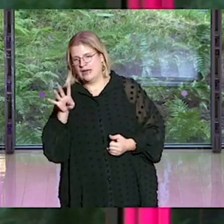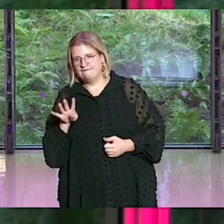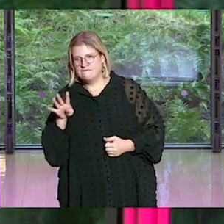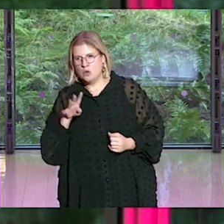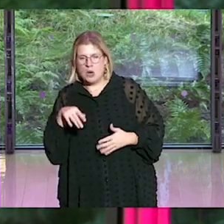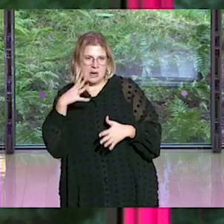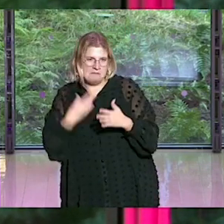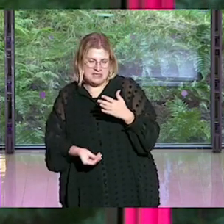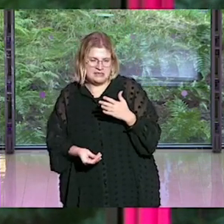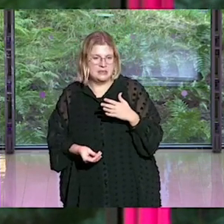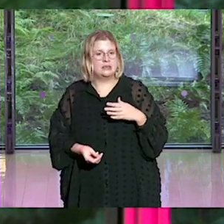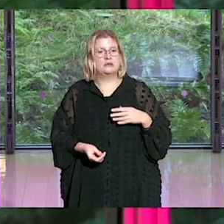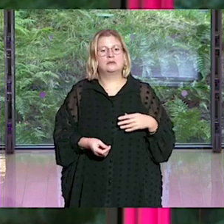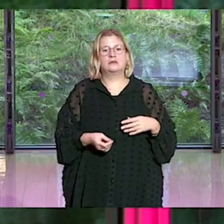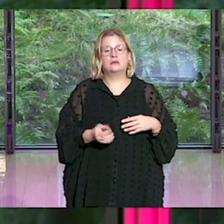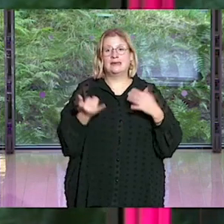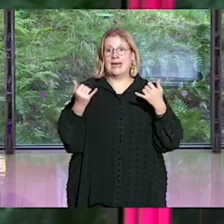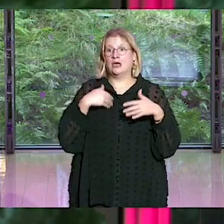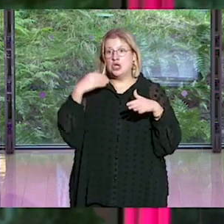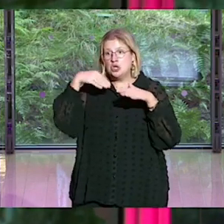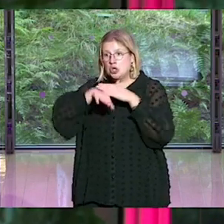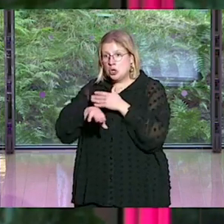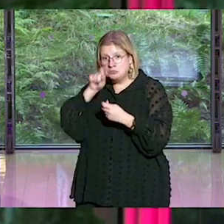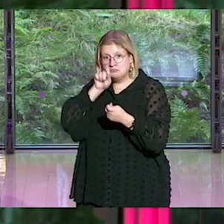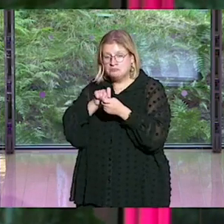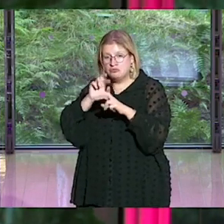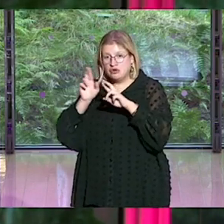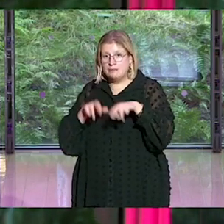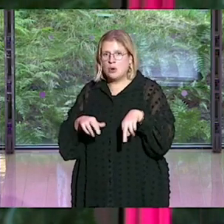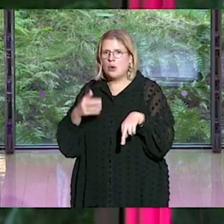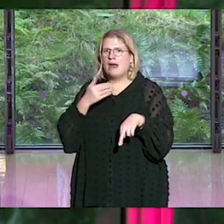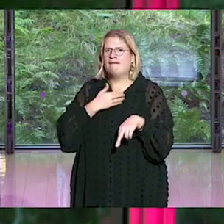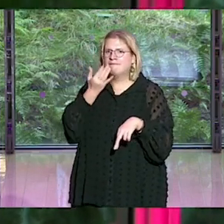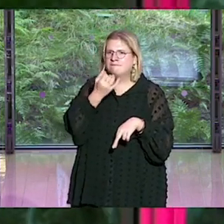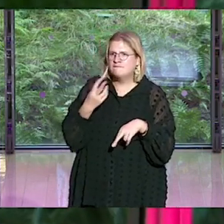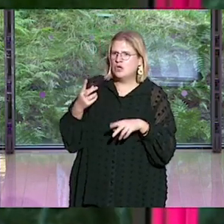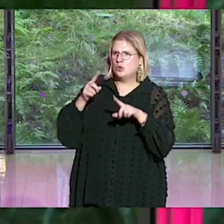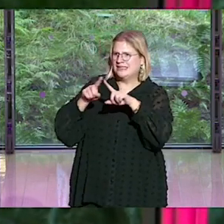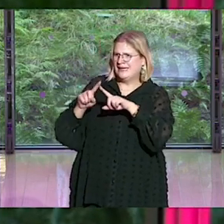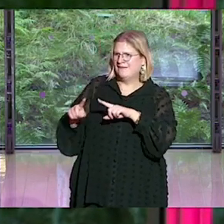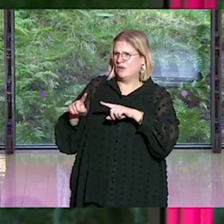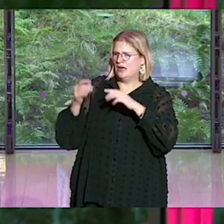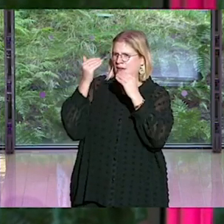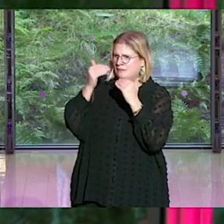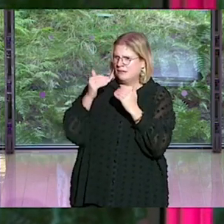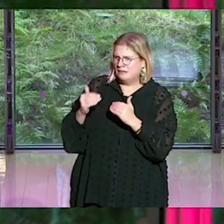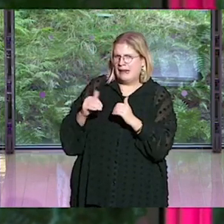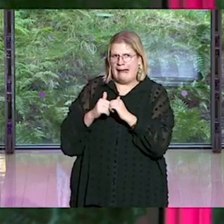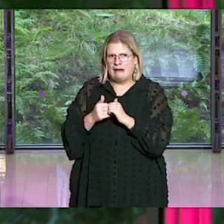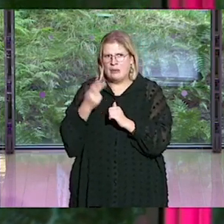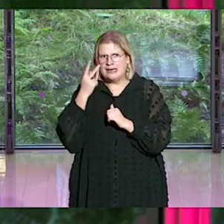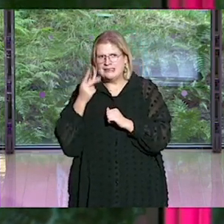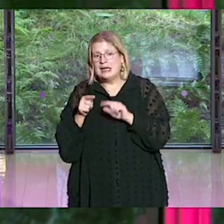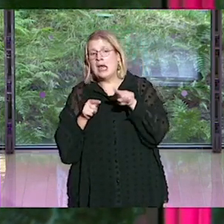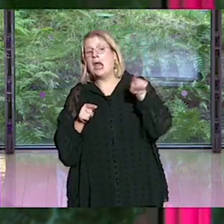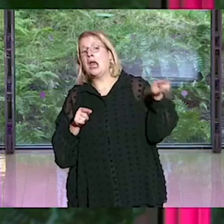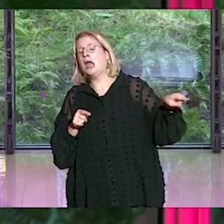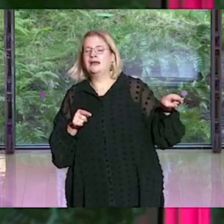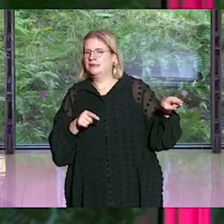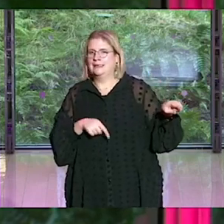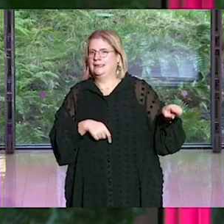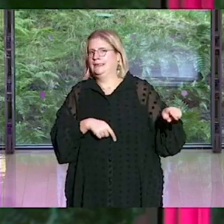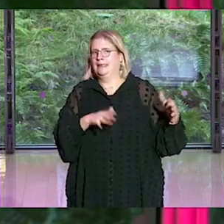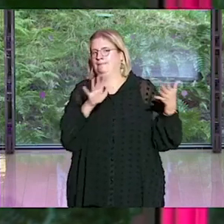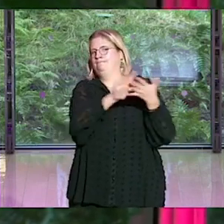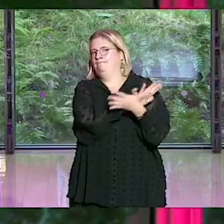go into a given report, and there are only a few different dimensions available, and you're like, how do I see this other thing? It can